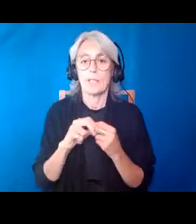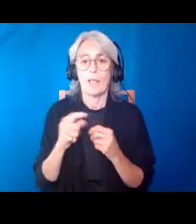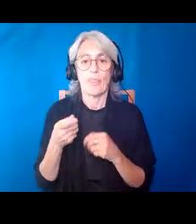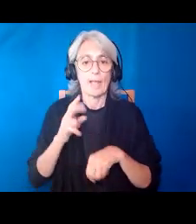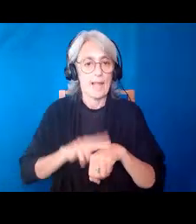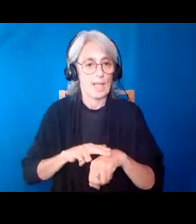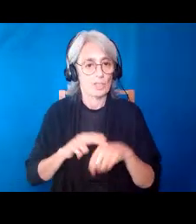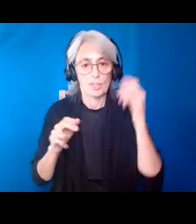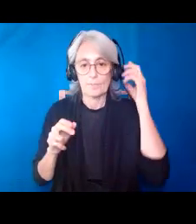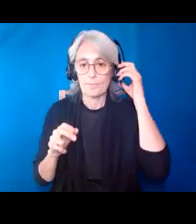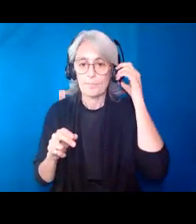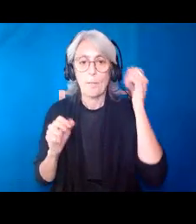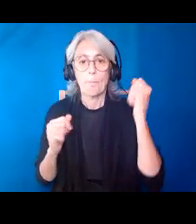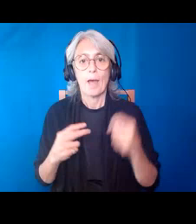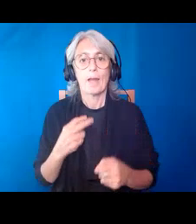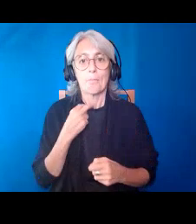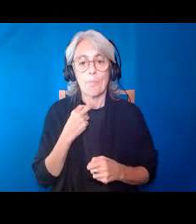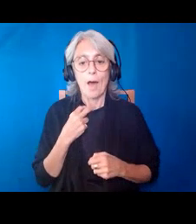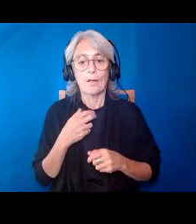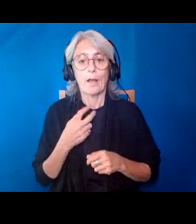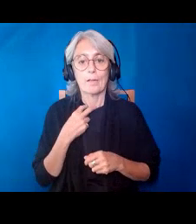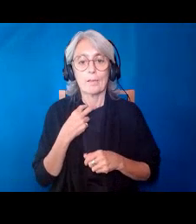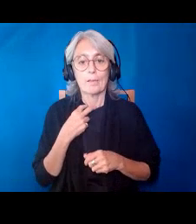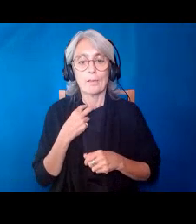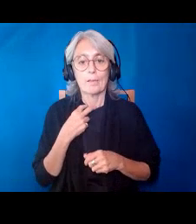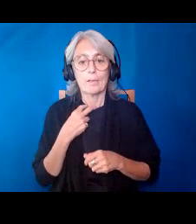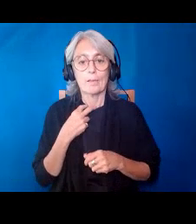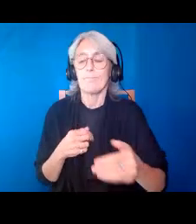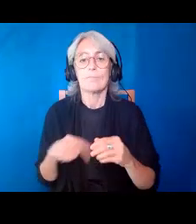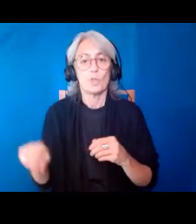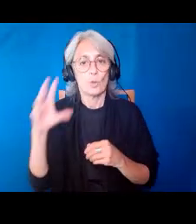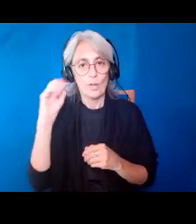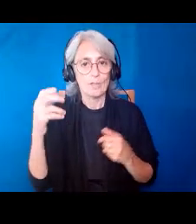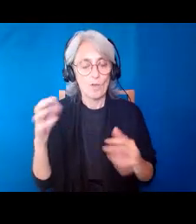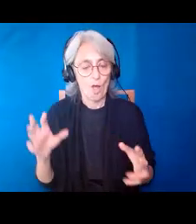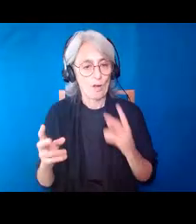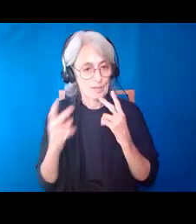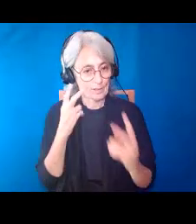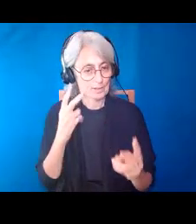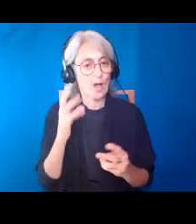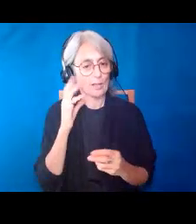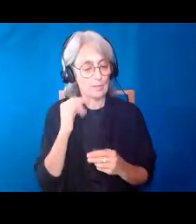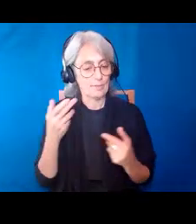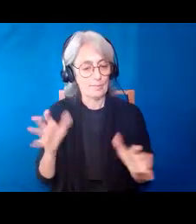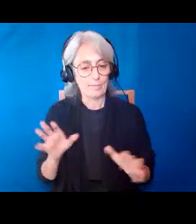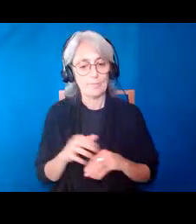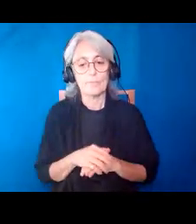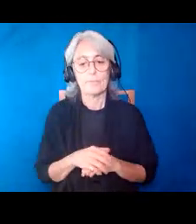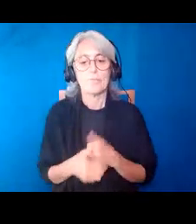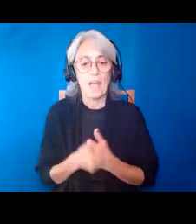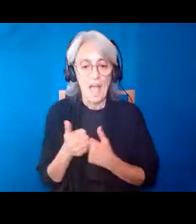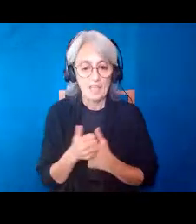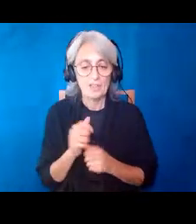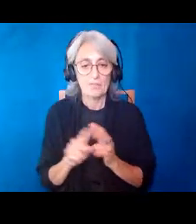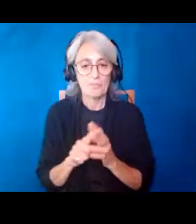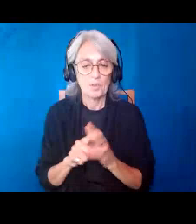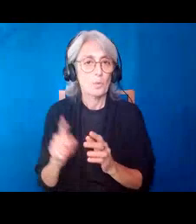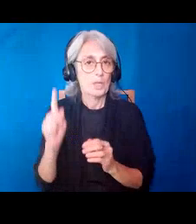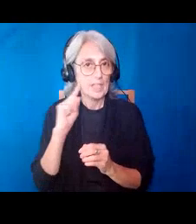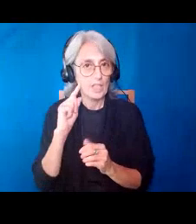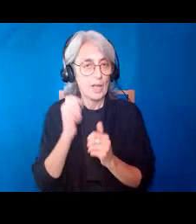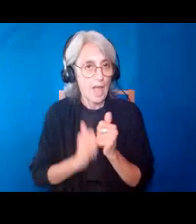multiple bottlenecks, as you guys probably have seen and experienced, and safety hazards that we hear about each and every day. I know I